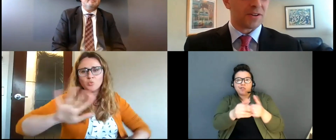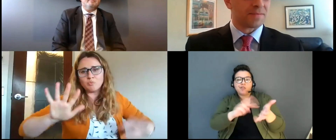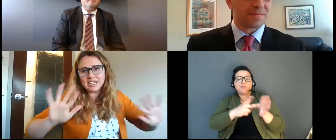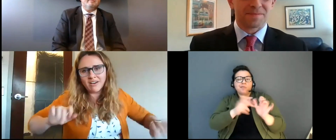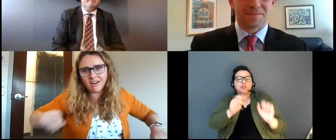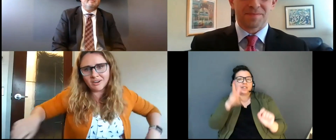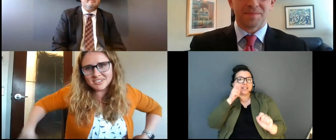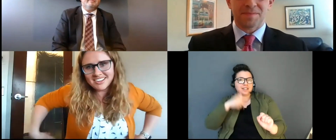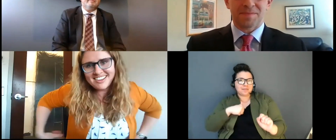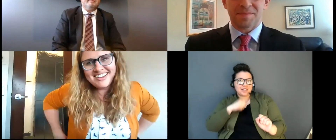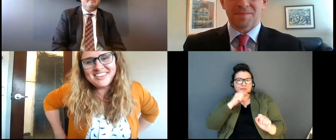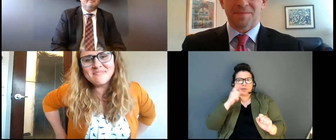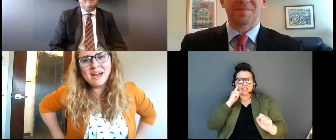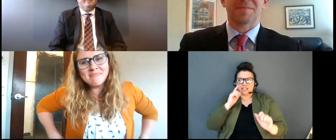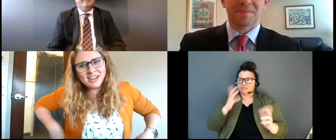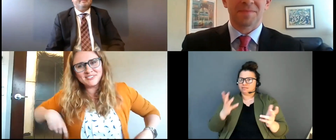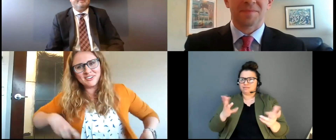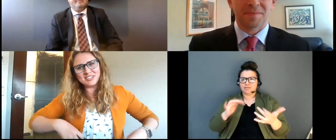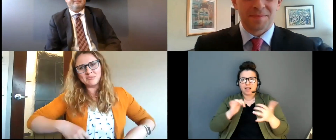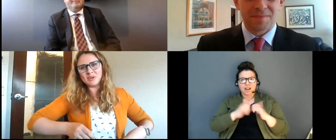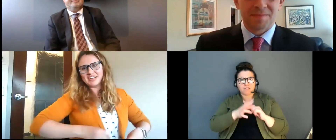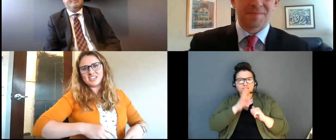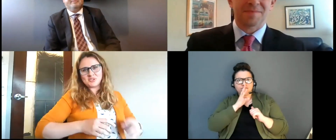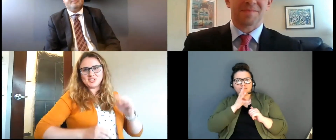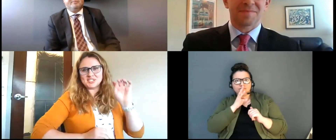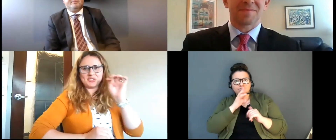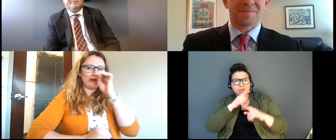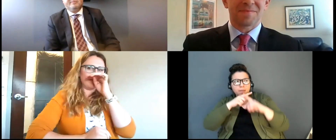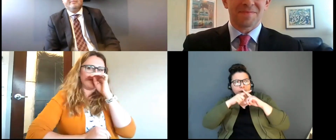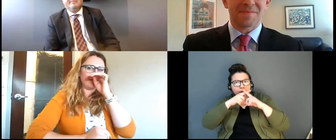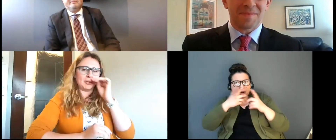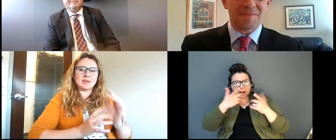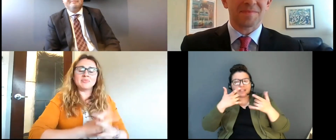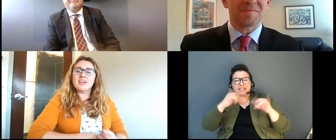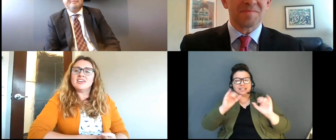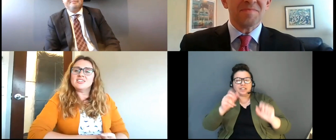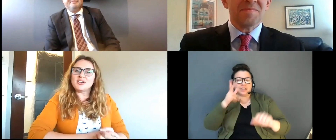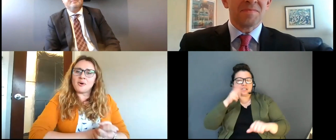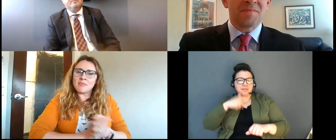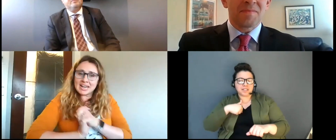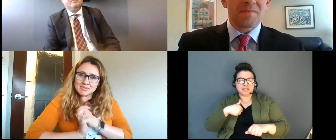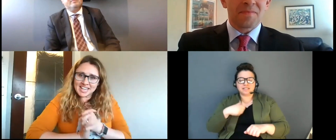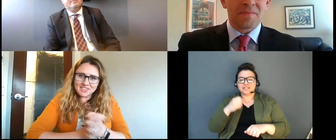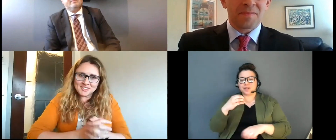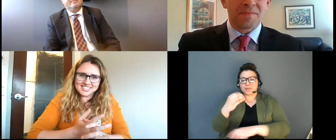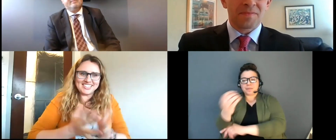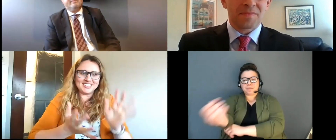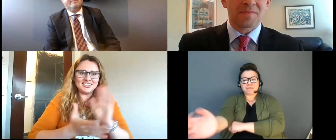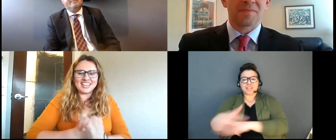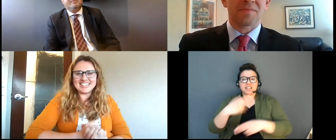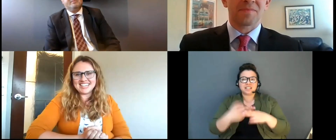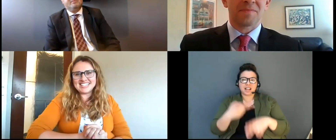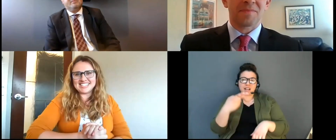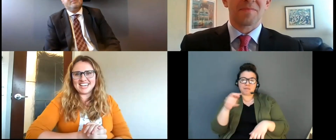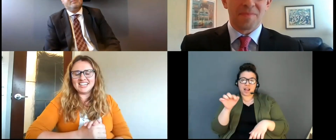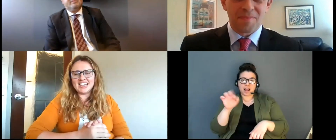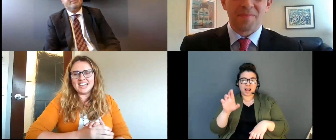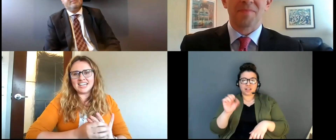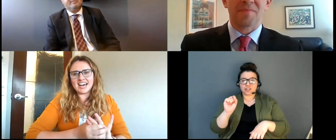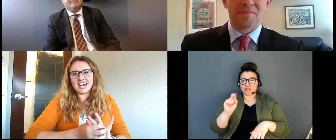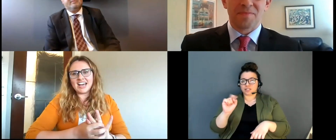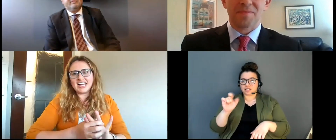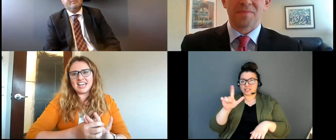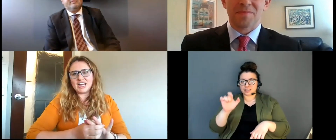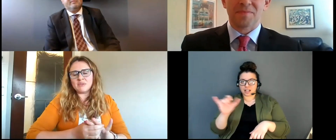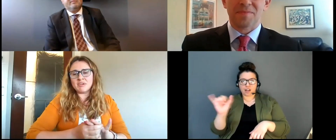So don't be alarmed that my microphone is muted, because you still should be able to hear me. So my name is Heather Steele, like Danny said,